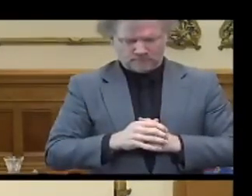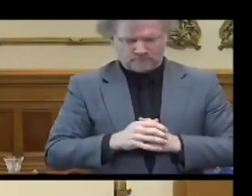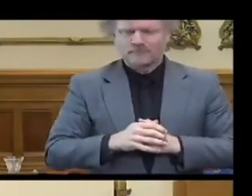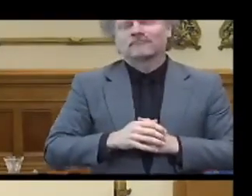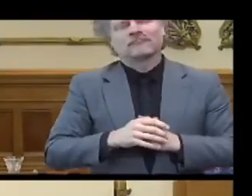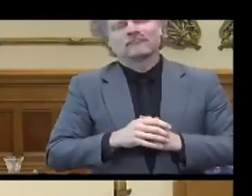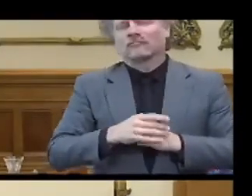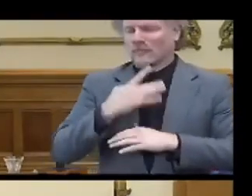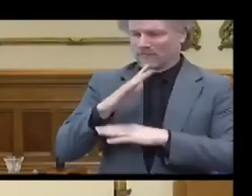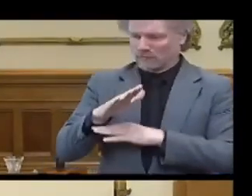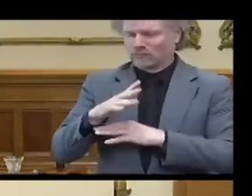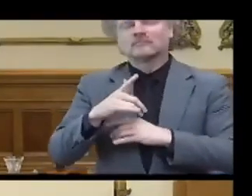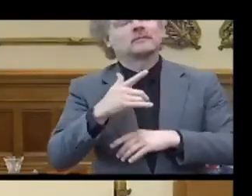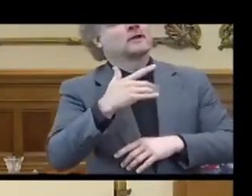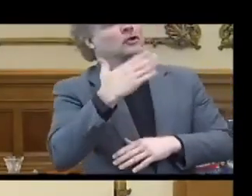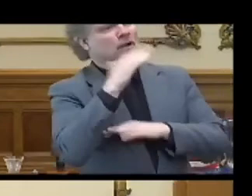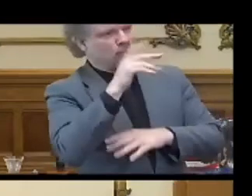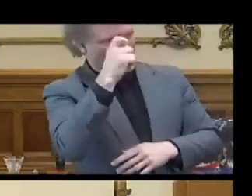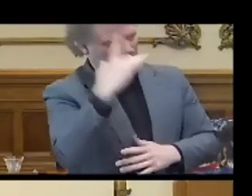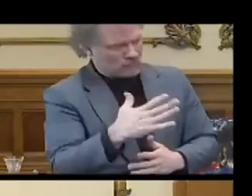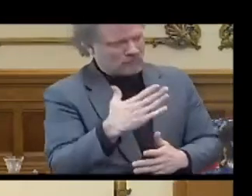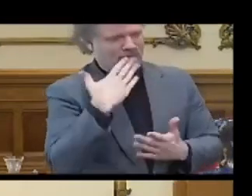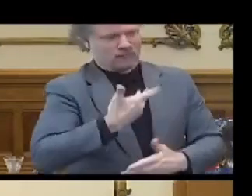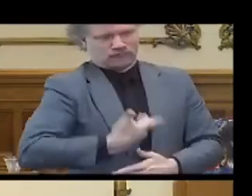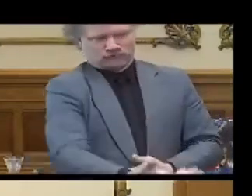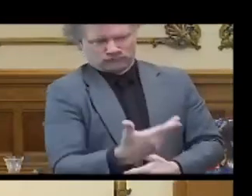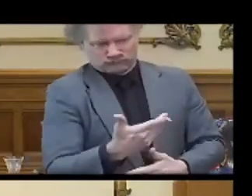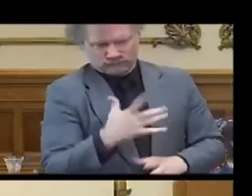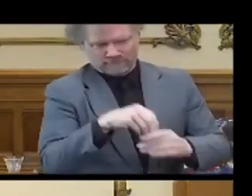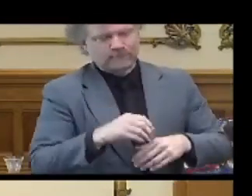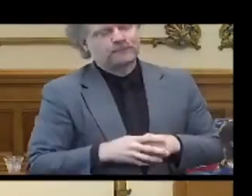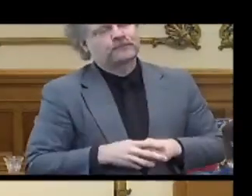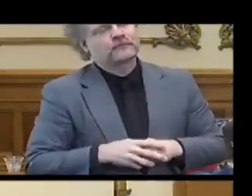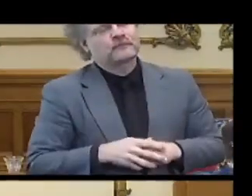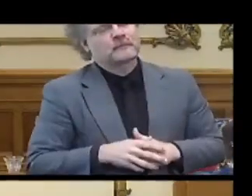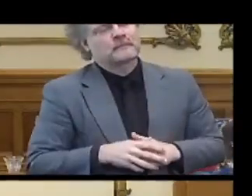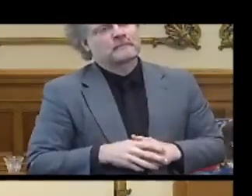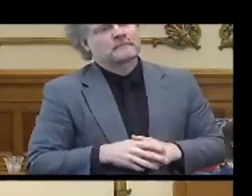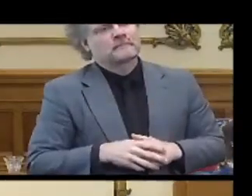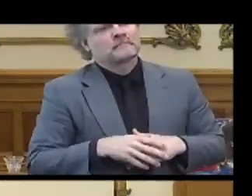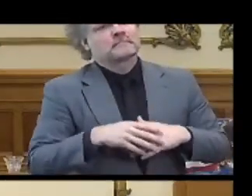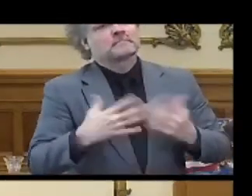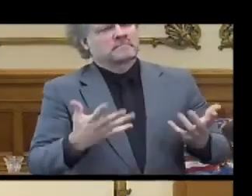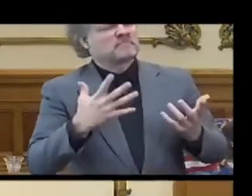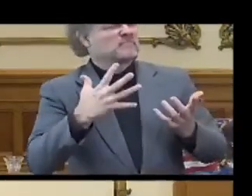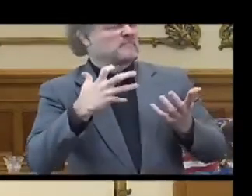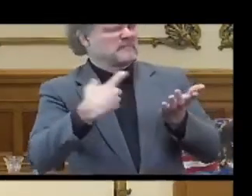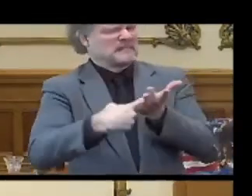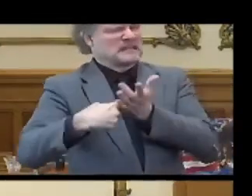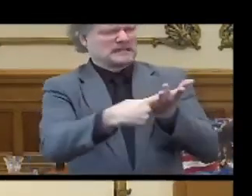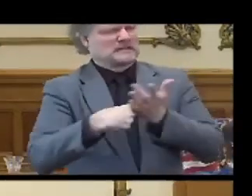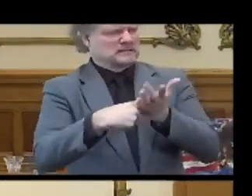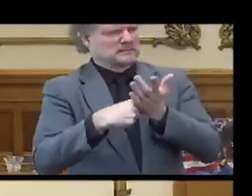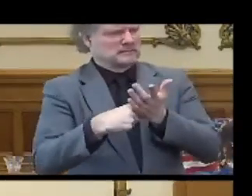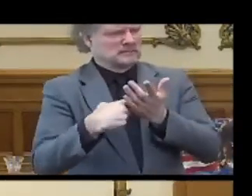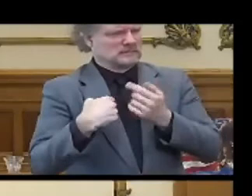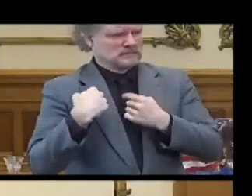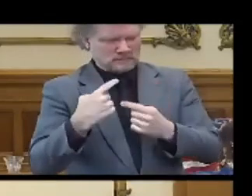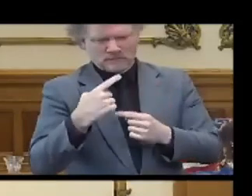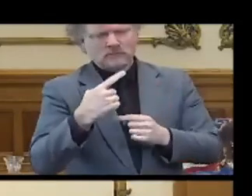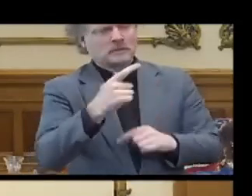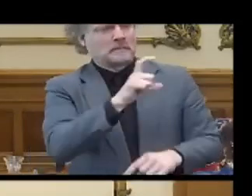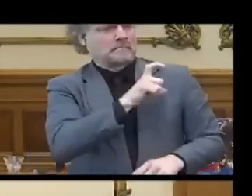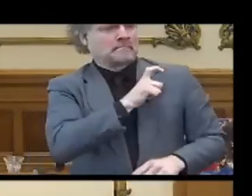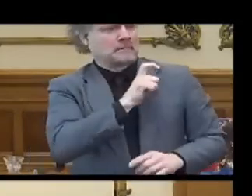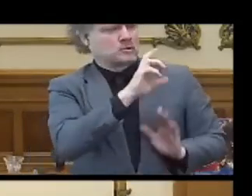Good afternoon, Governor. Happy Friday. You too. So there's been a lot of discussion lately about what the role of law enforcement